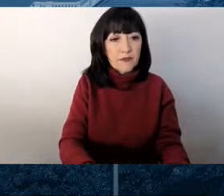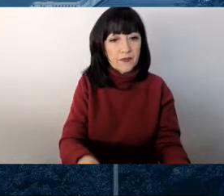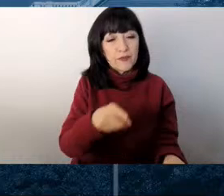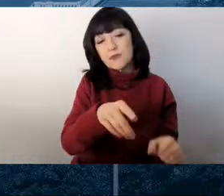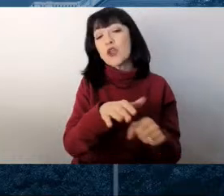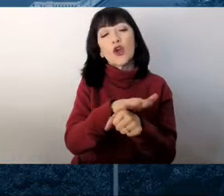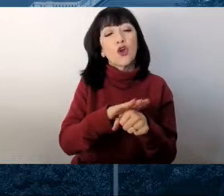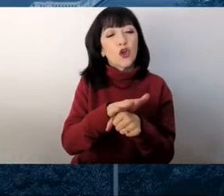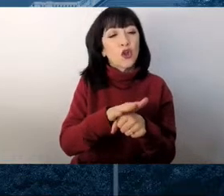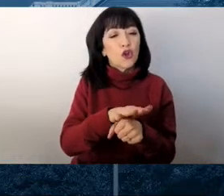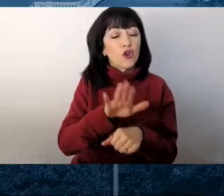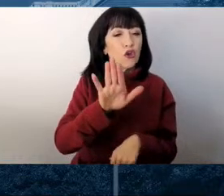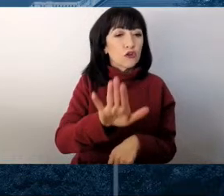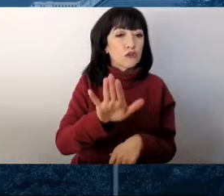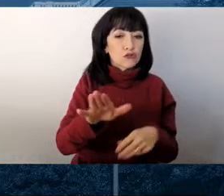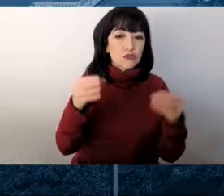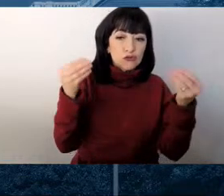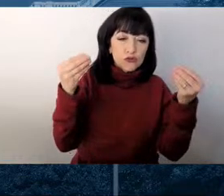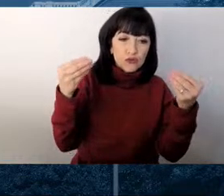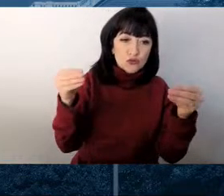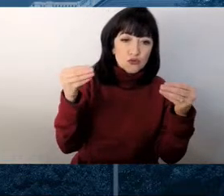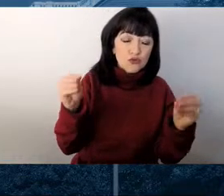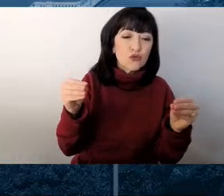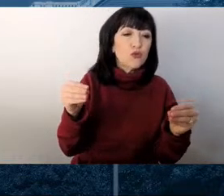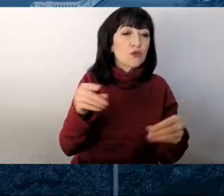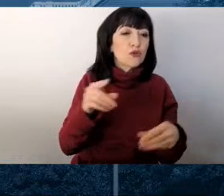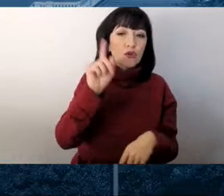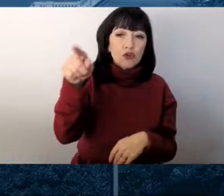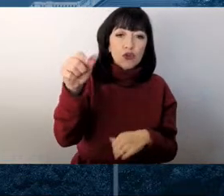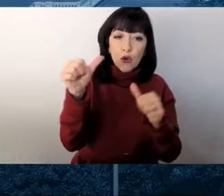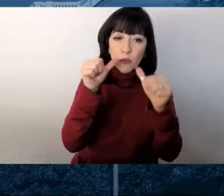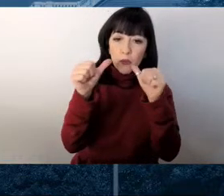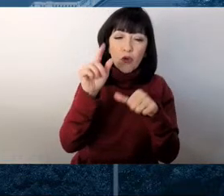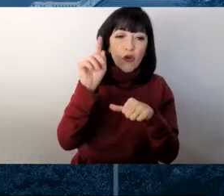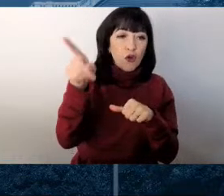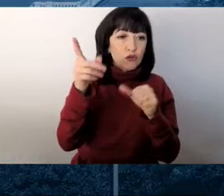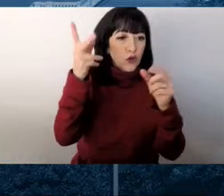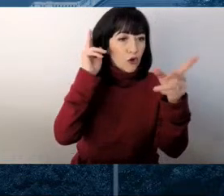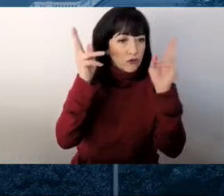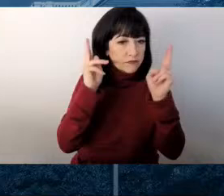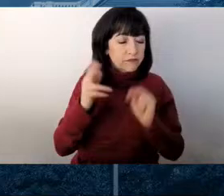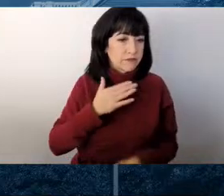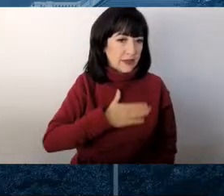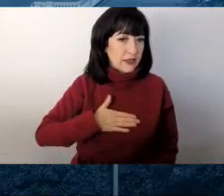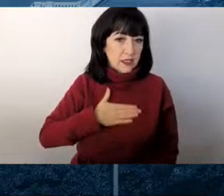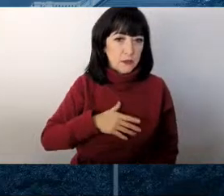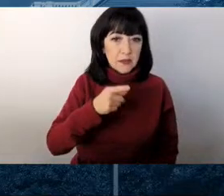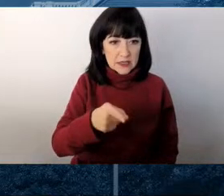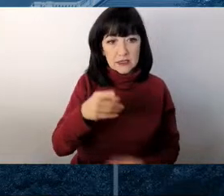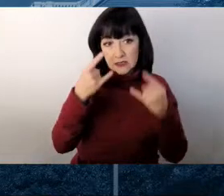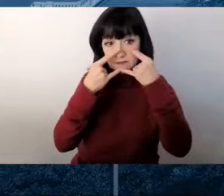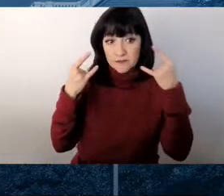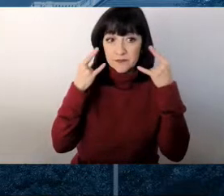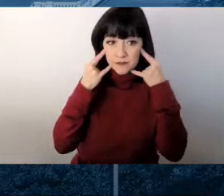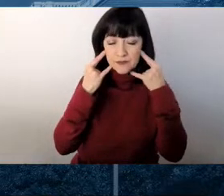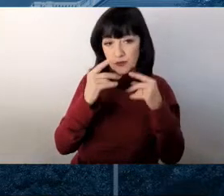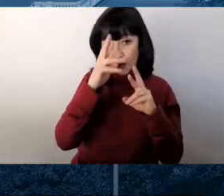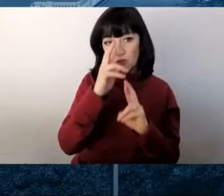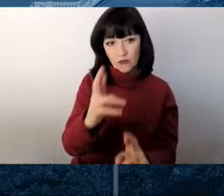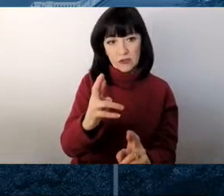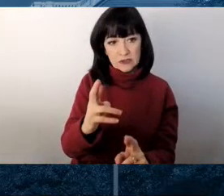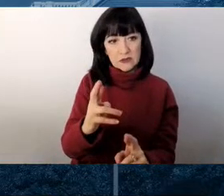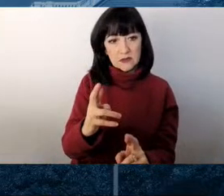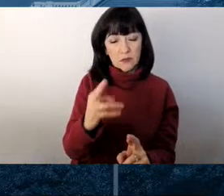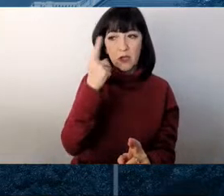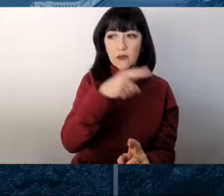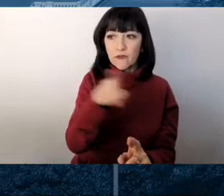your bars, hair salons, and the rest, wear your mask when you're indoors, in respect for the employees who work there and your